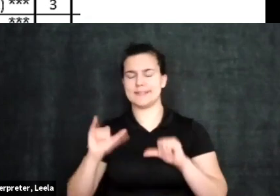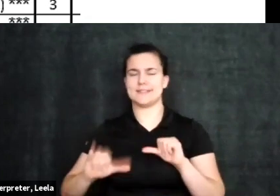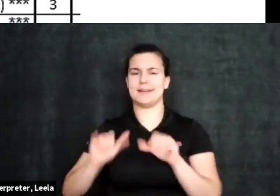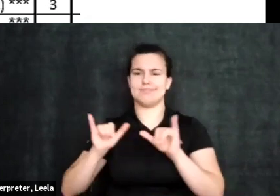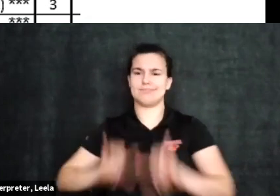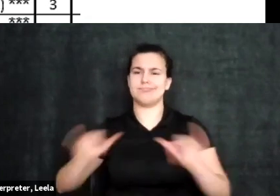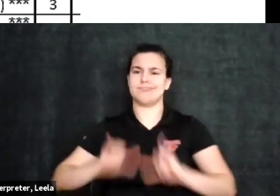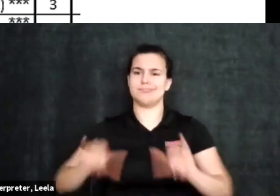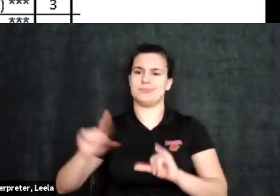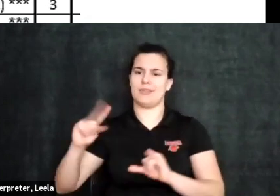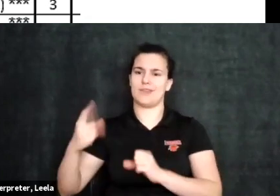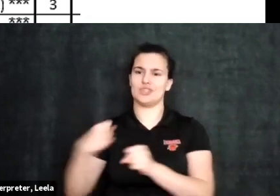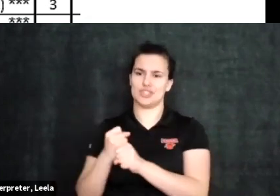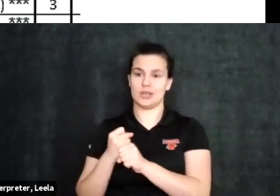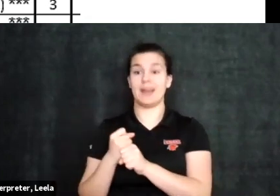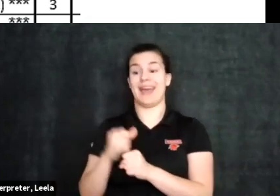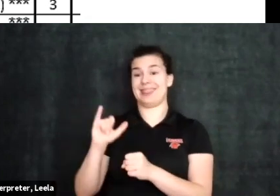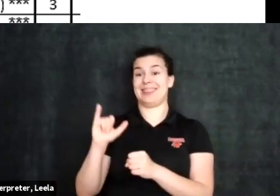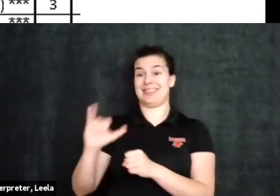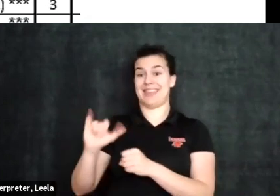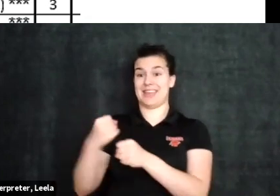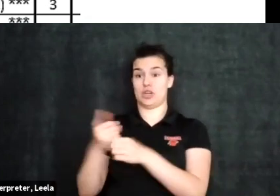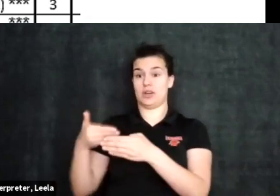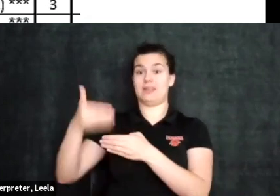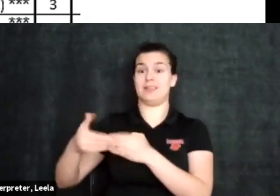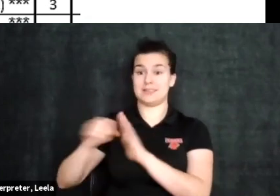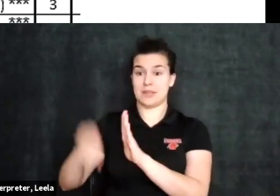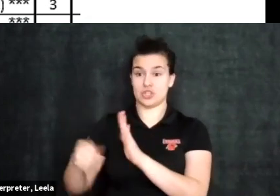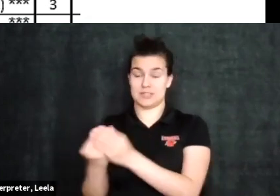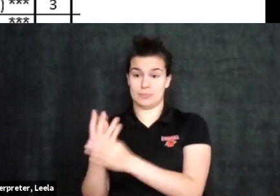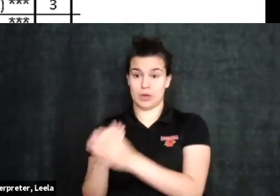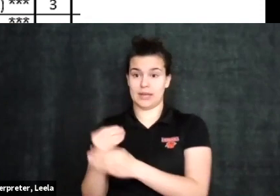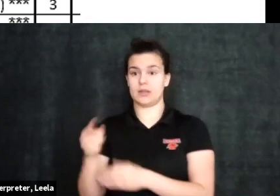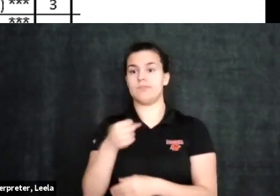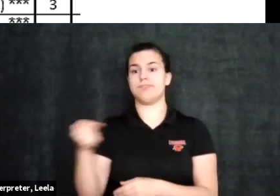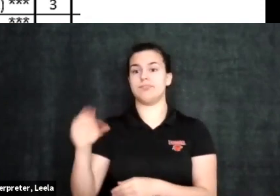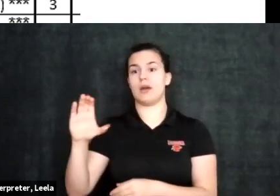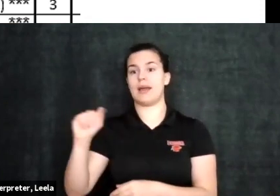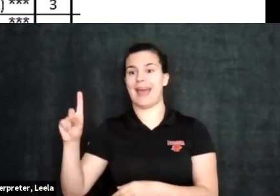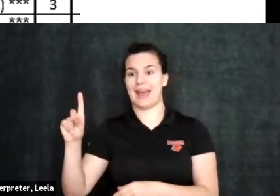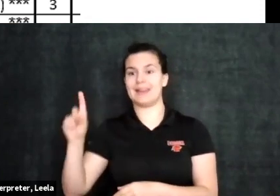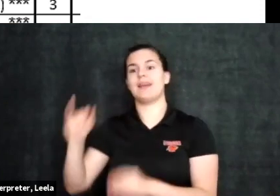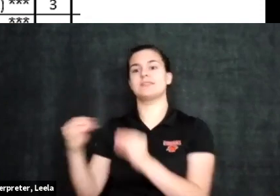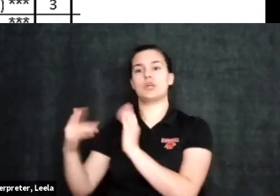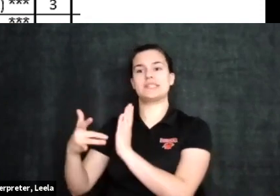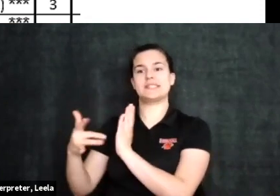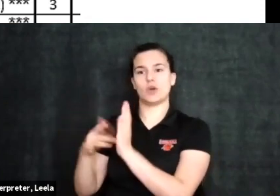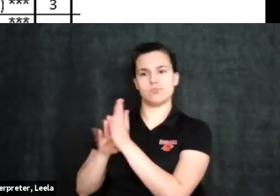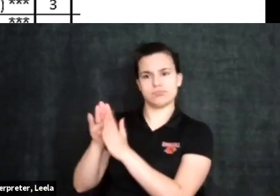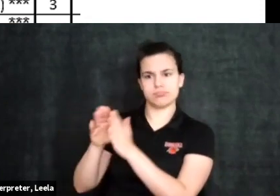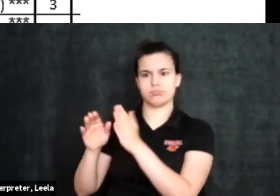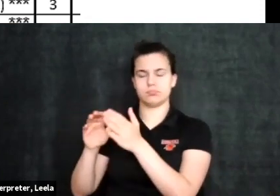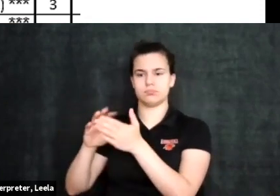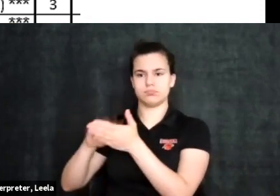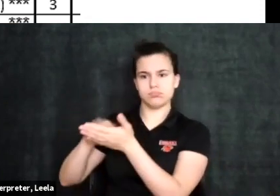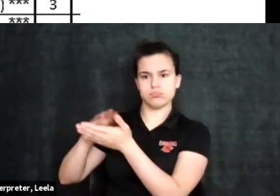spring of that year, we bring you into our CAD Introduction to Surveying class to give you some technical skills in order to